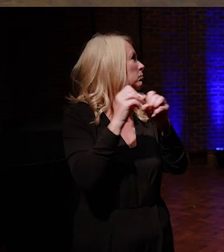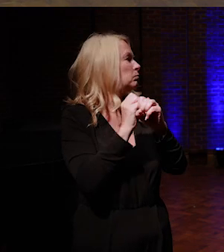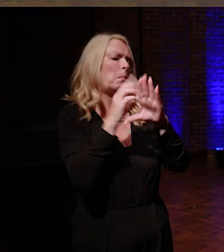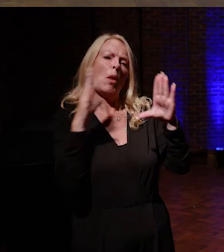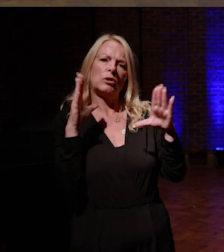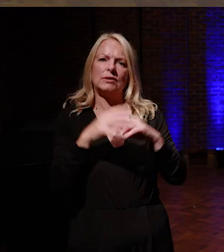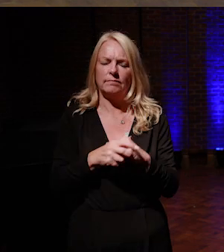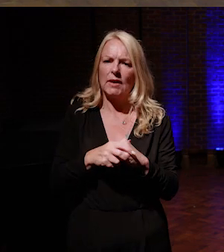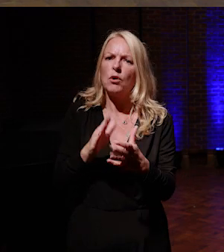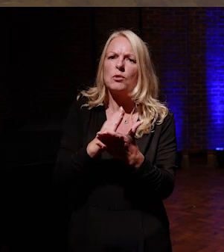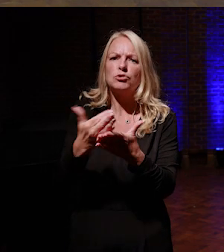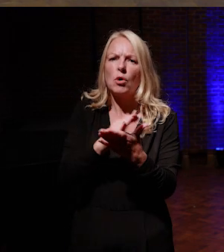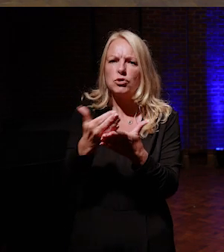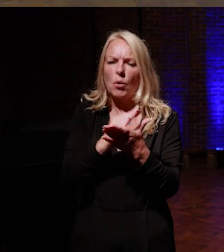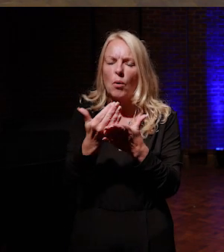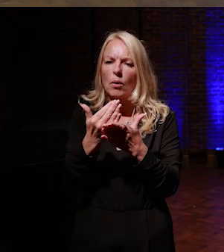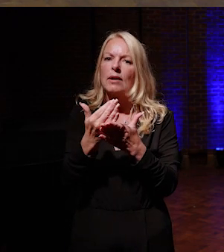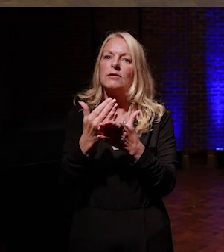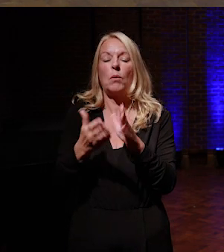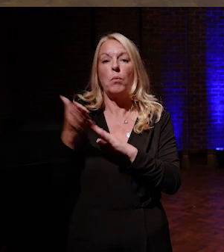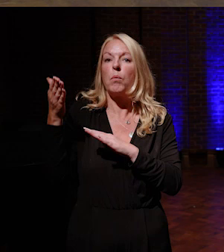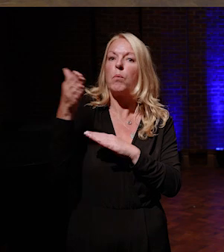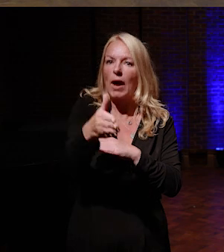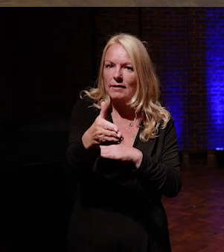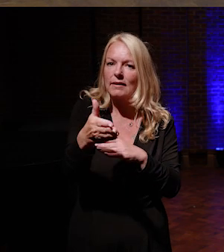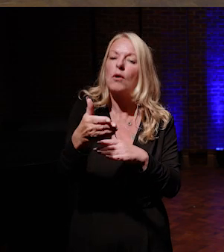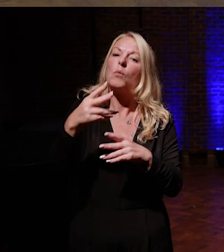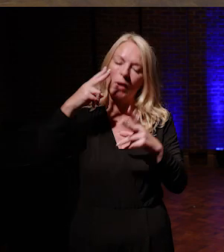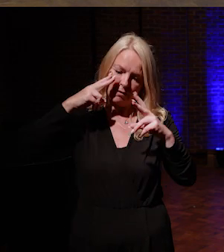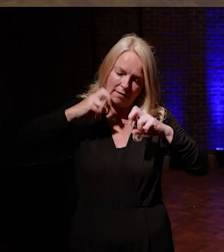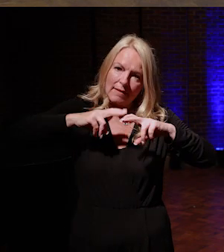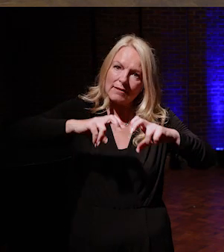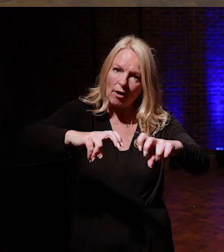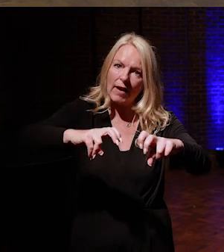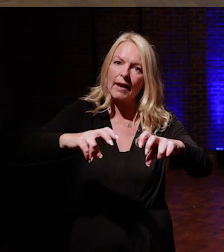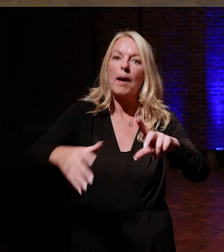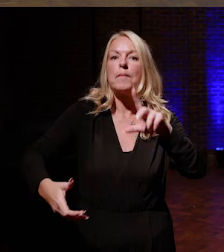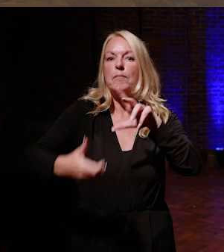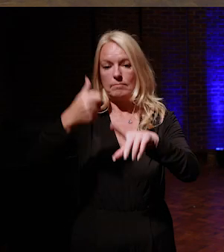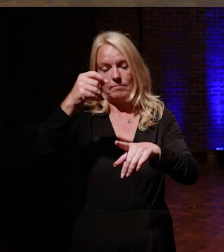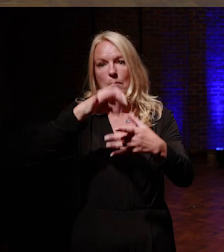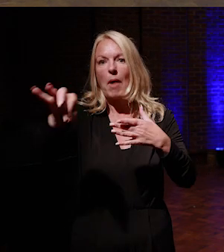So, but they weren't very sure. So they did go in there with the field survey and marked it as natural.